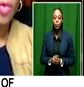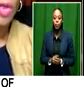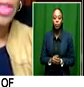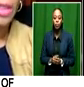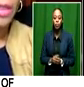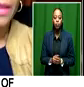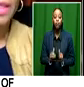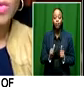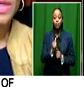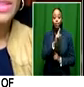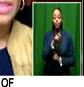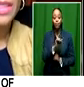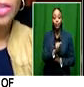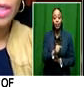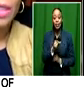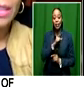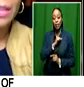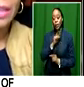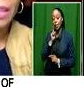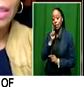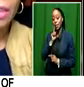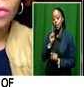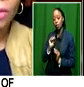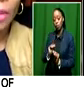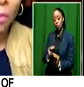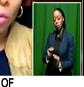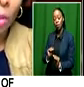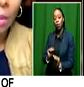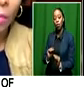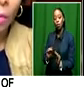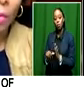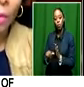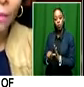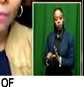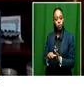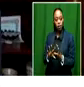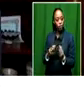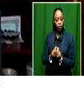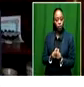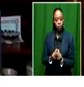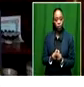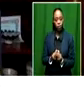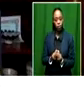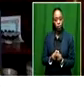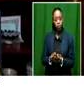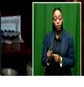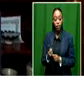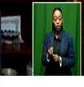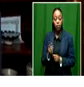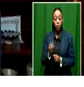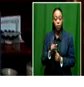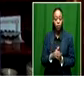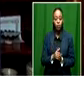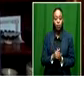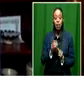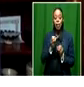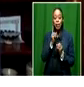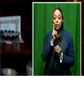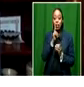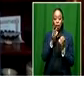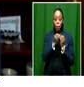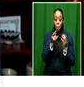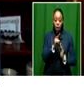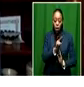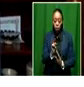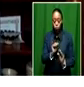That's a good question. And that's why teacher education is key in all the approaches that we're doing. Frankly speaking, I mean, many teachers who are